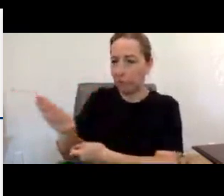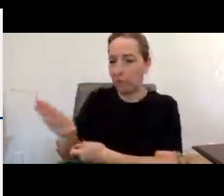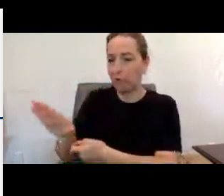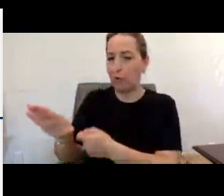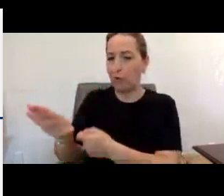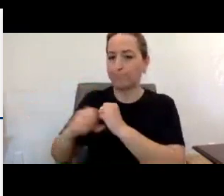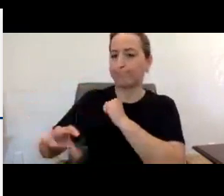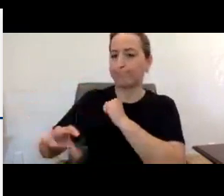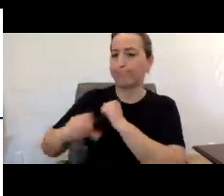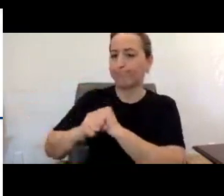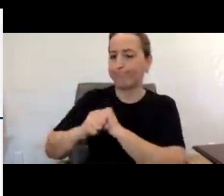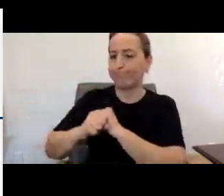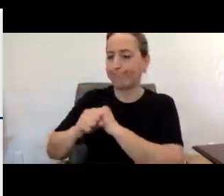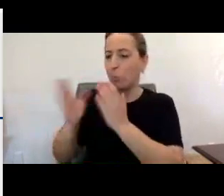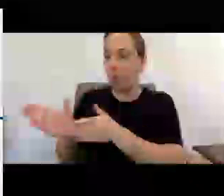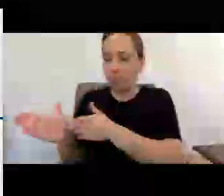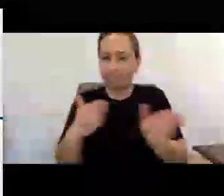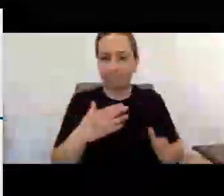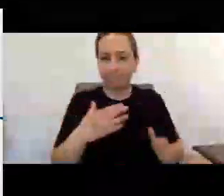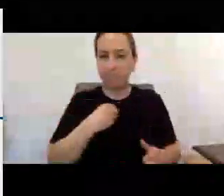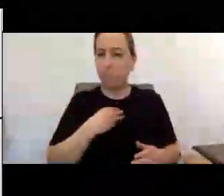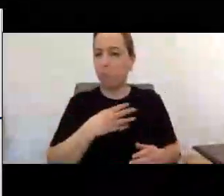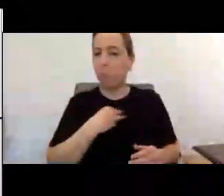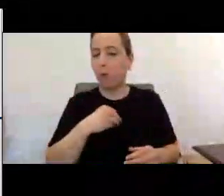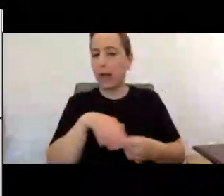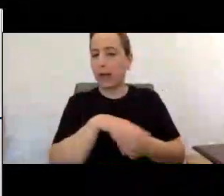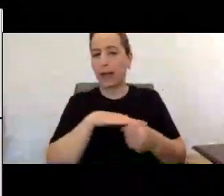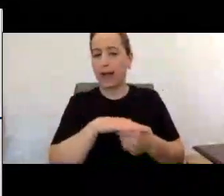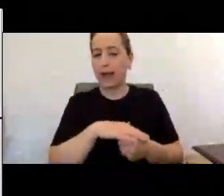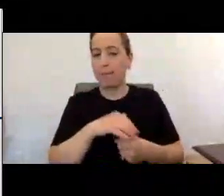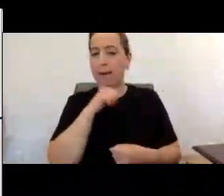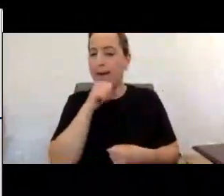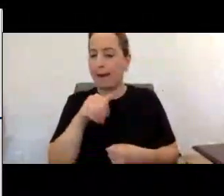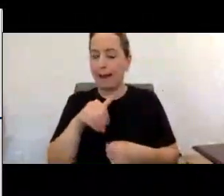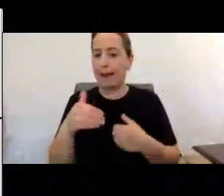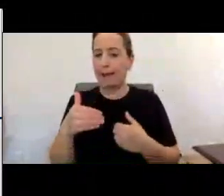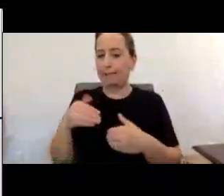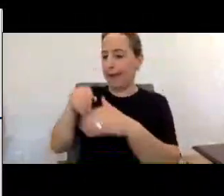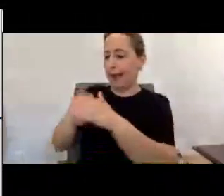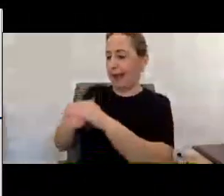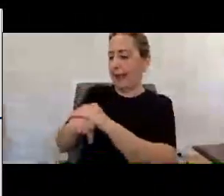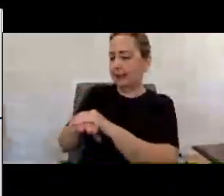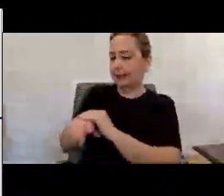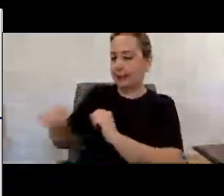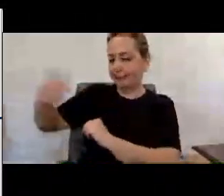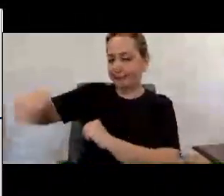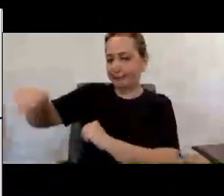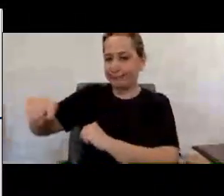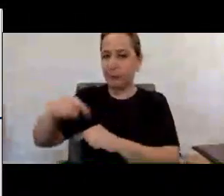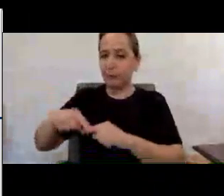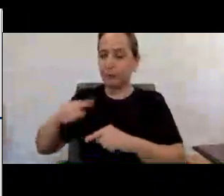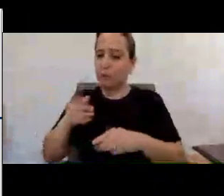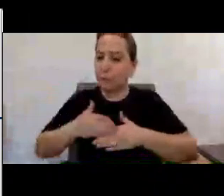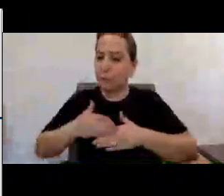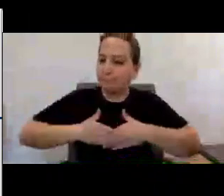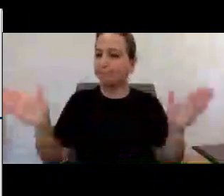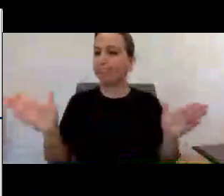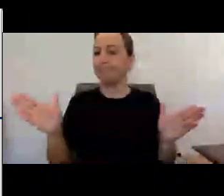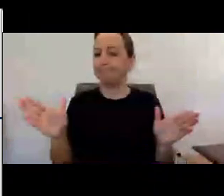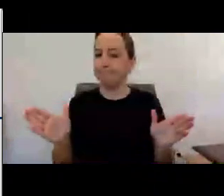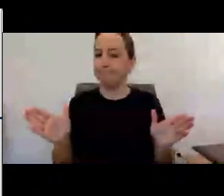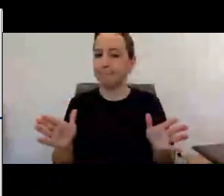really not providing equal access to lending products and services throughout the broader community.